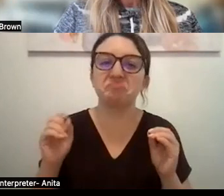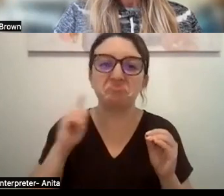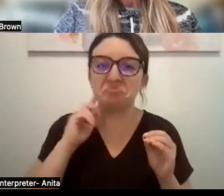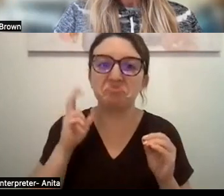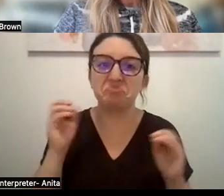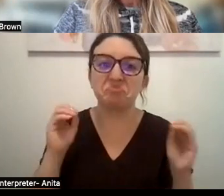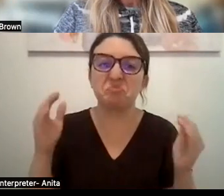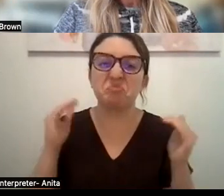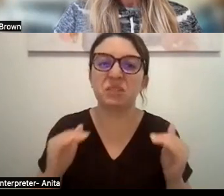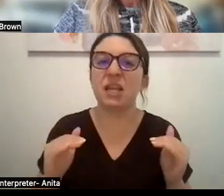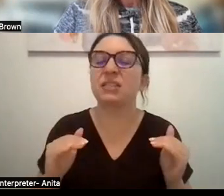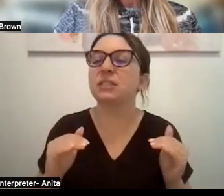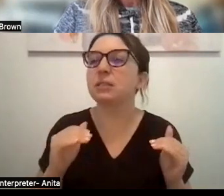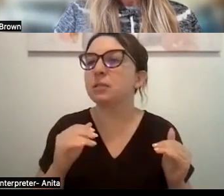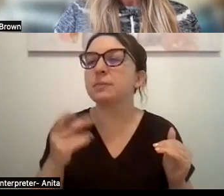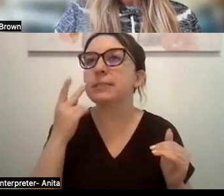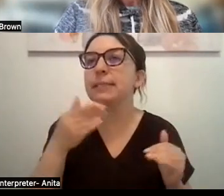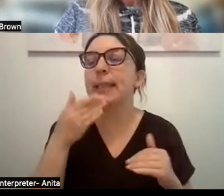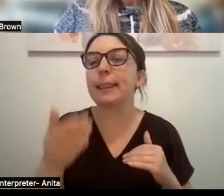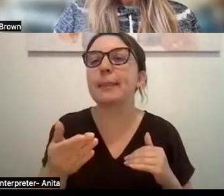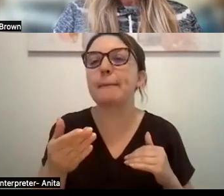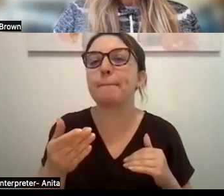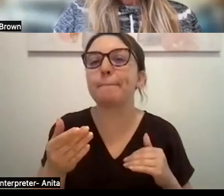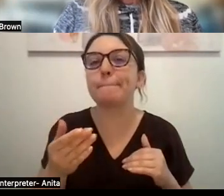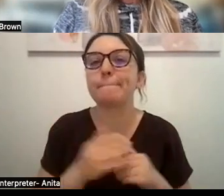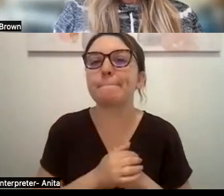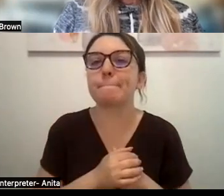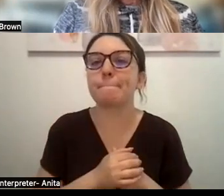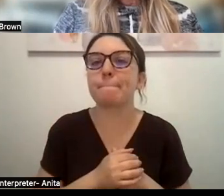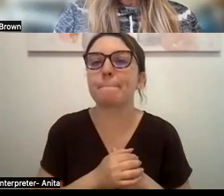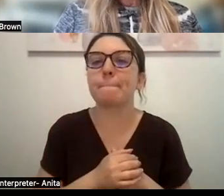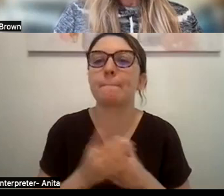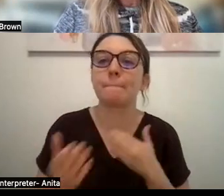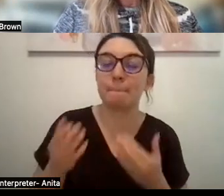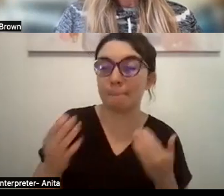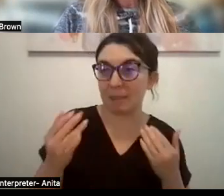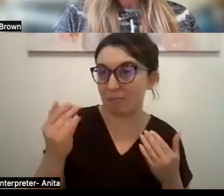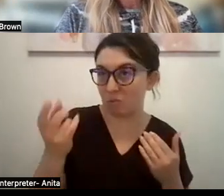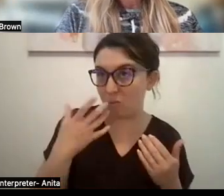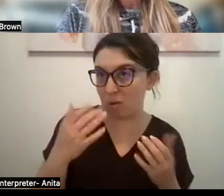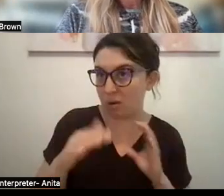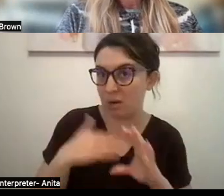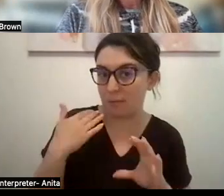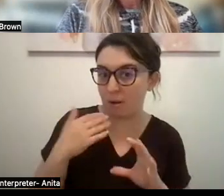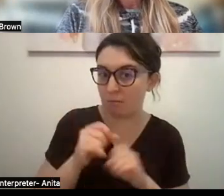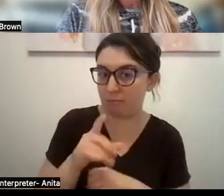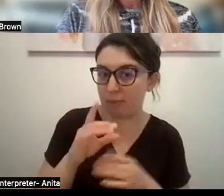I'm going to just move ahead. Hopefully you can email a question if you still have one. We do see a hand. I don't want